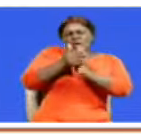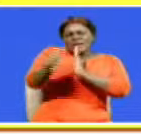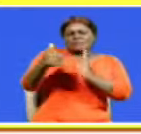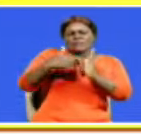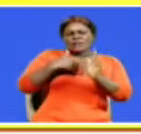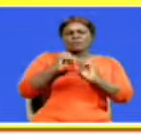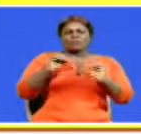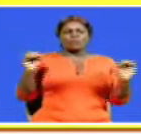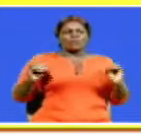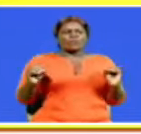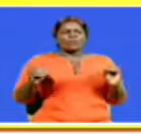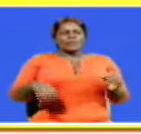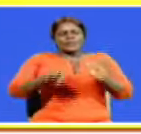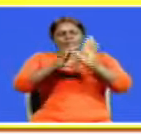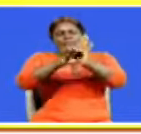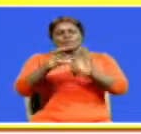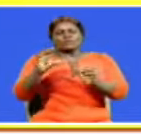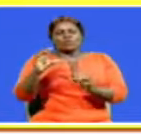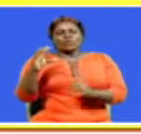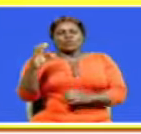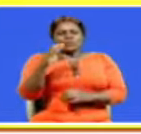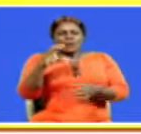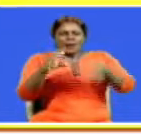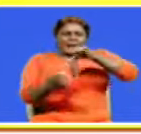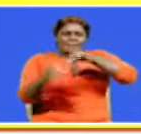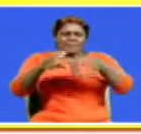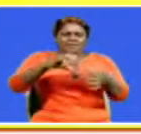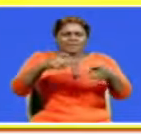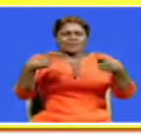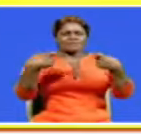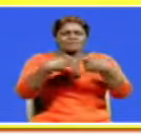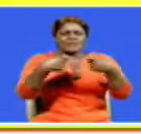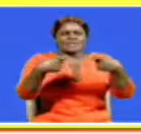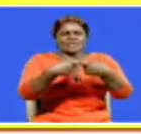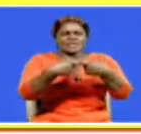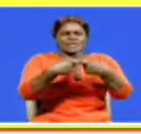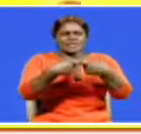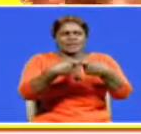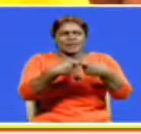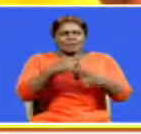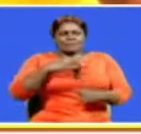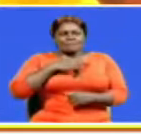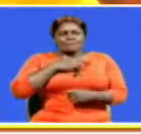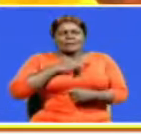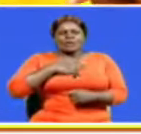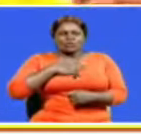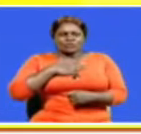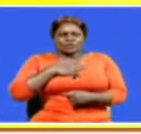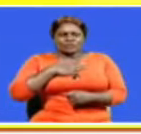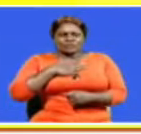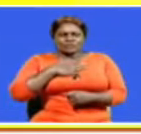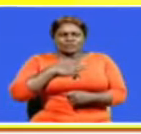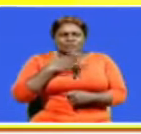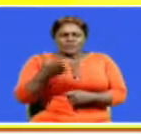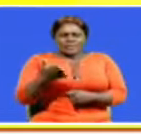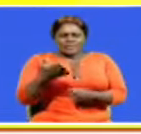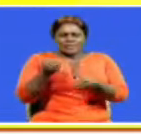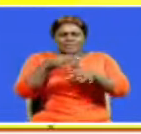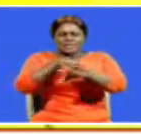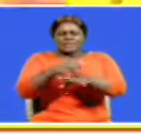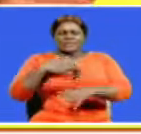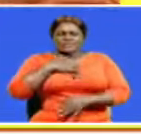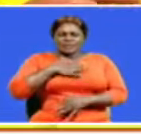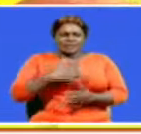kwayo, like chemistry, physics and biology in JSS is put in a learning area known as integrated